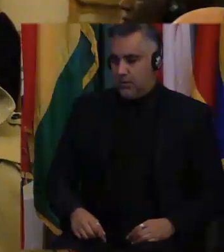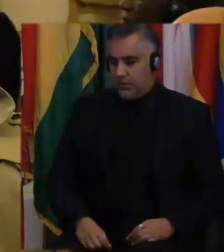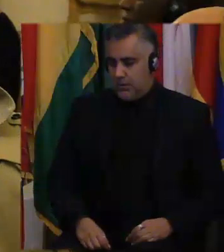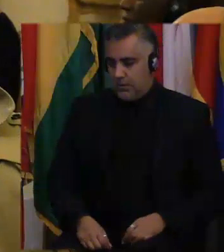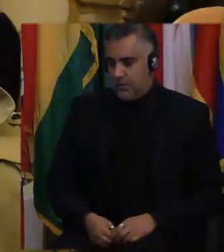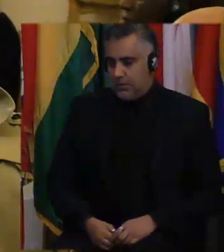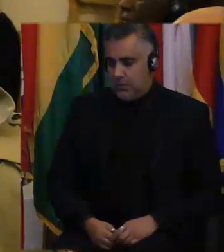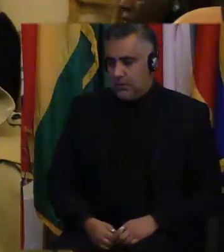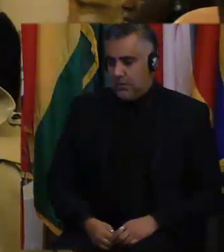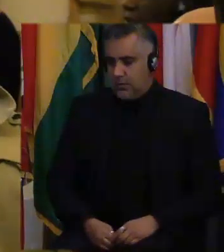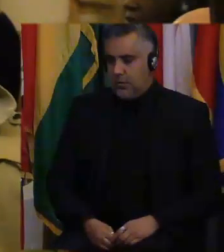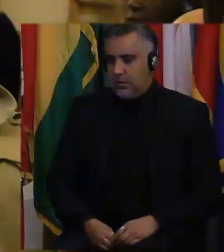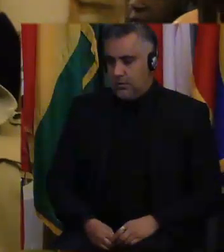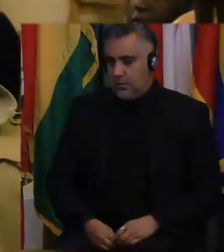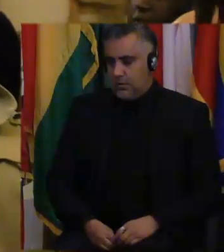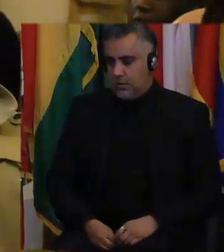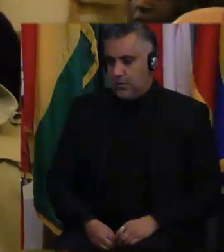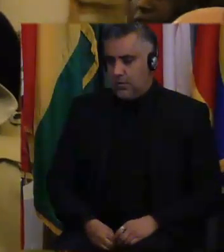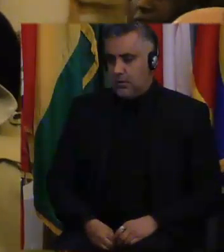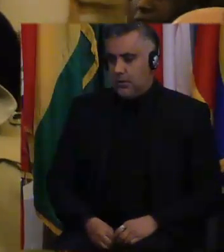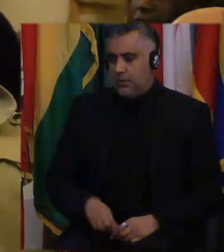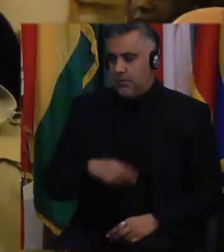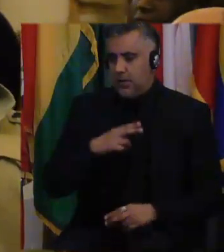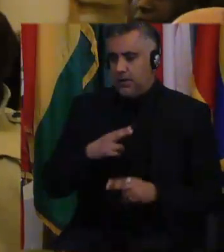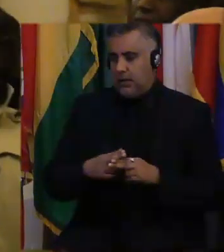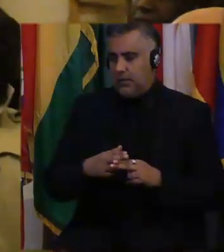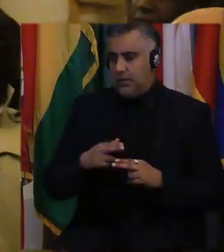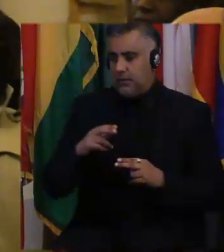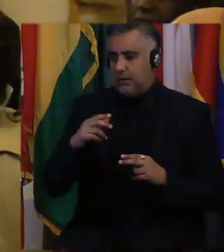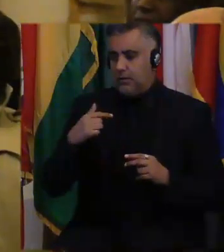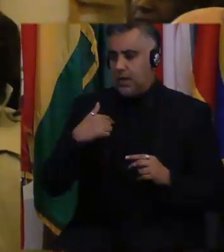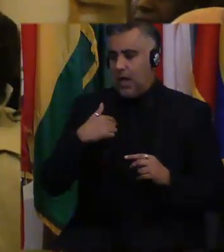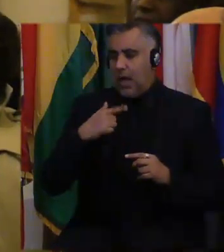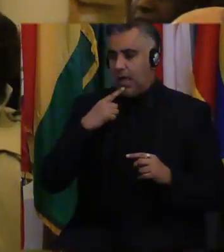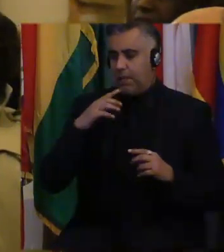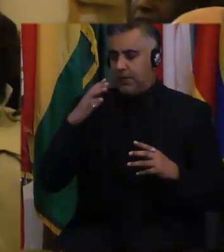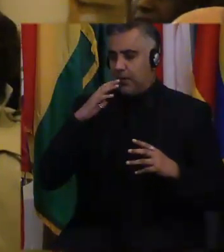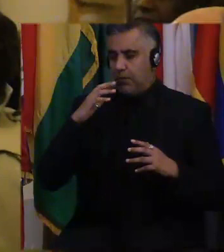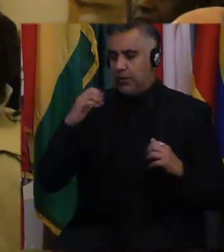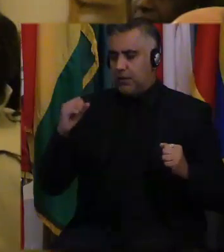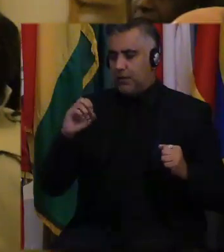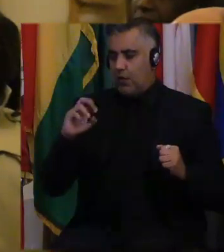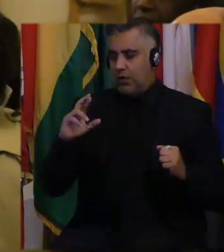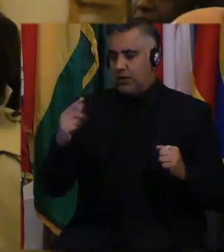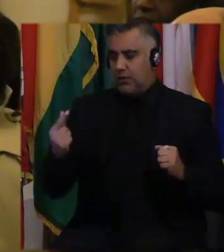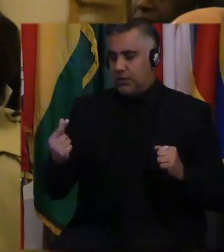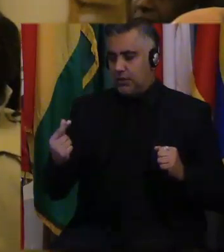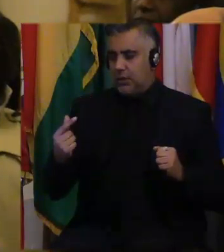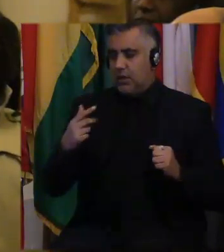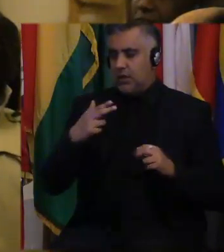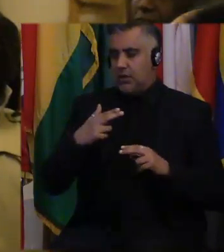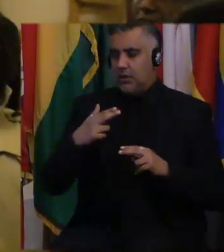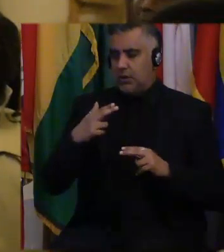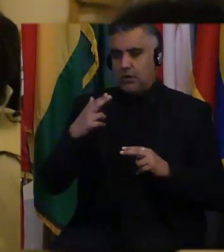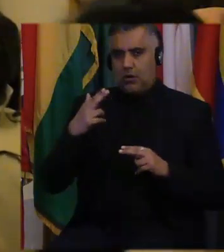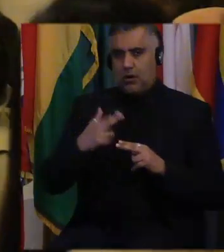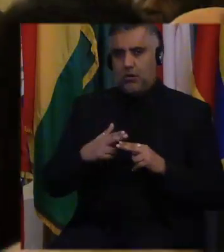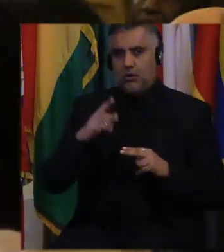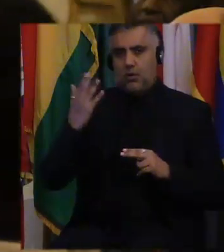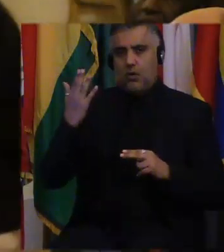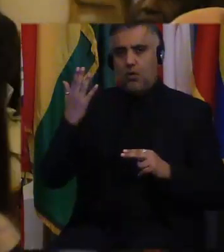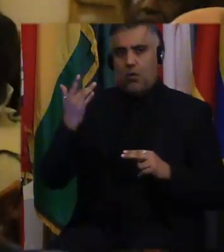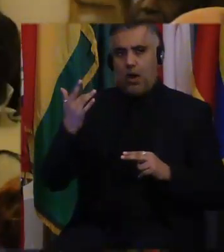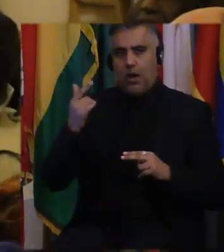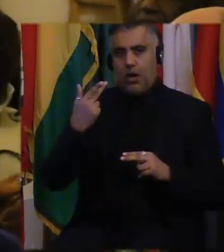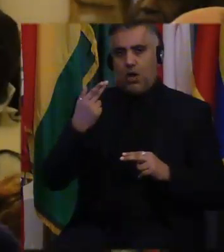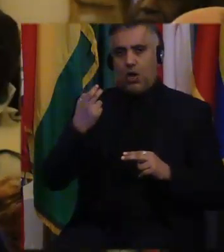Yes. Thank you very much. My name is Tarub Faramand. I'm the president of an organization called Why Her.